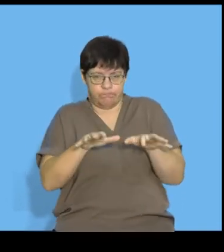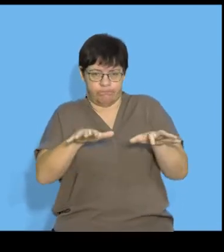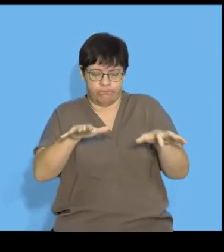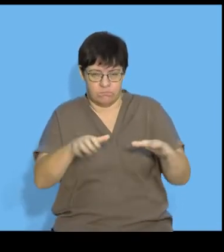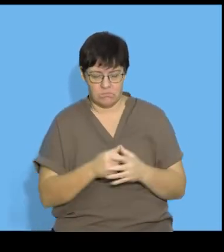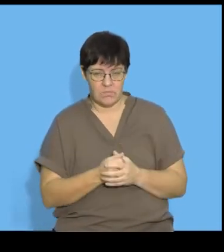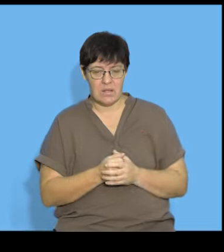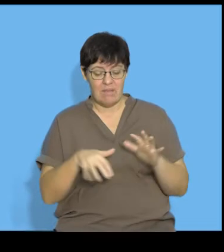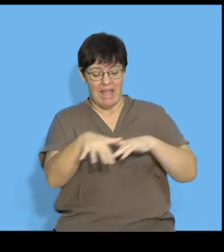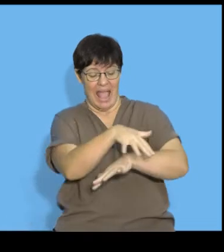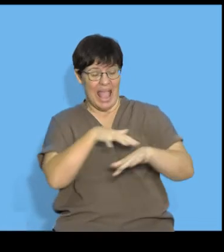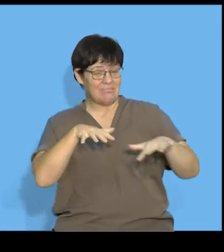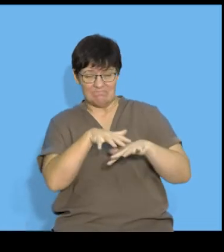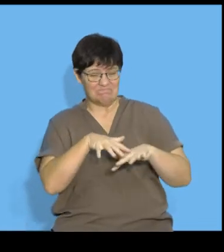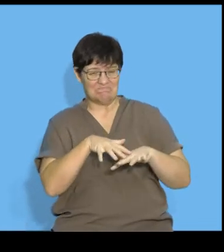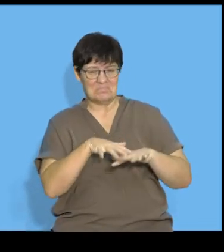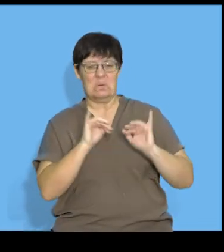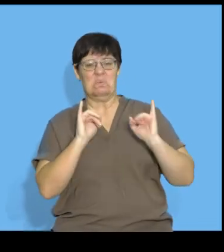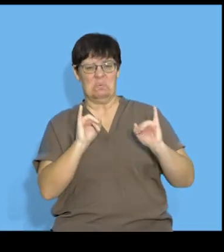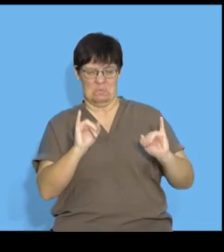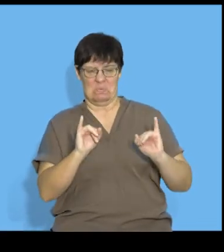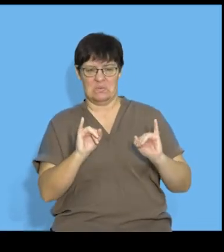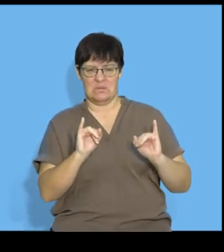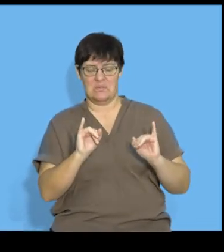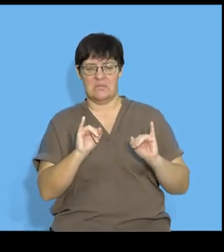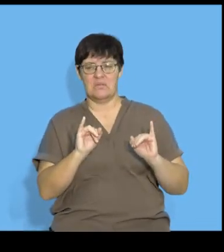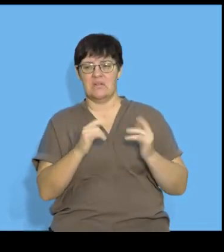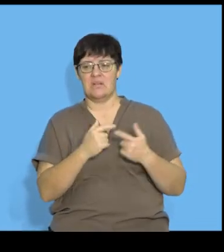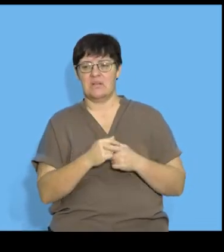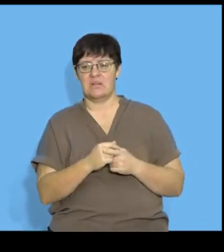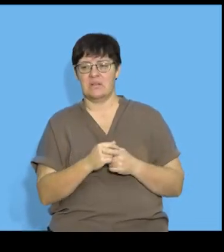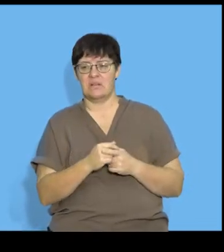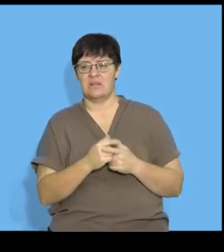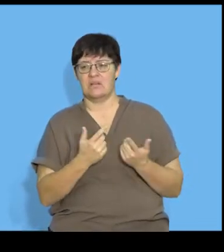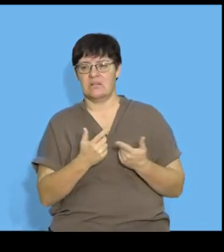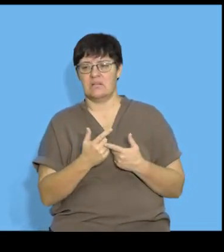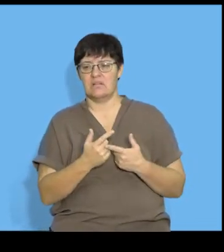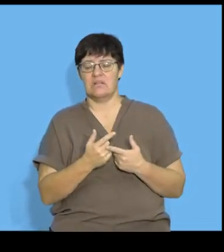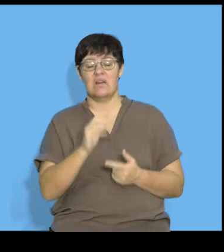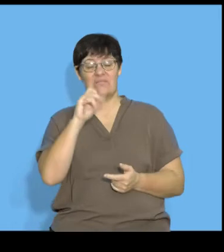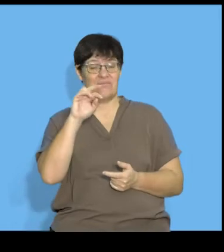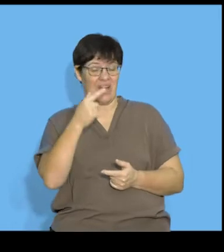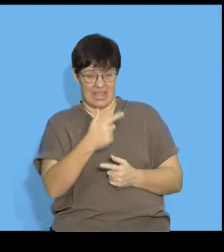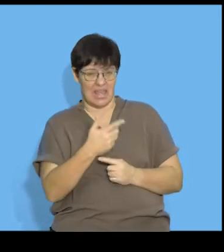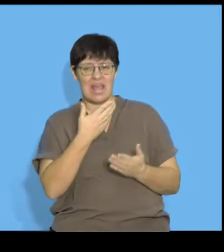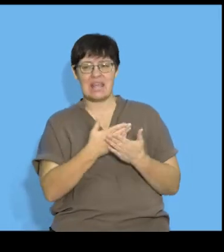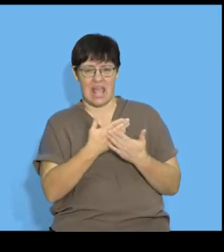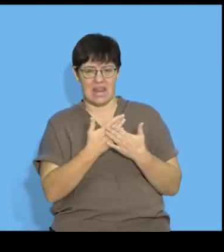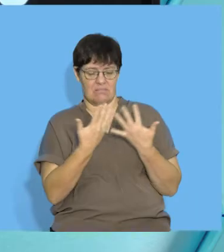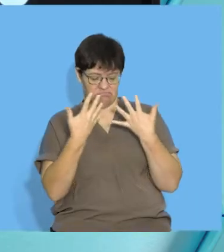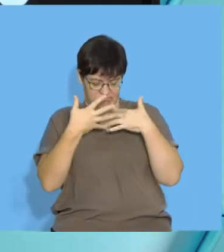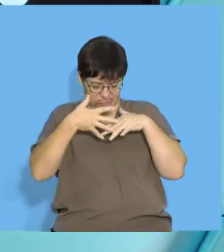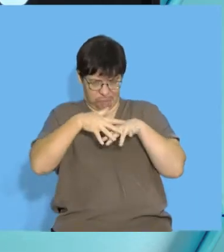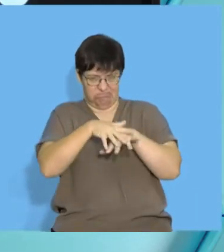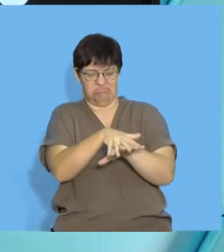not so great, two algae can actually, all right, not two algae, two fungi can actually join together. They